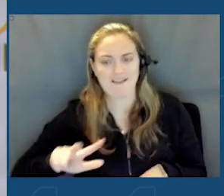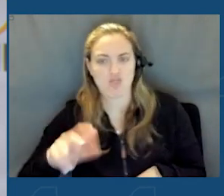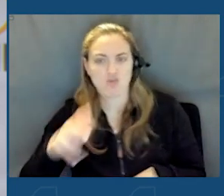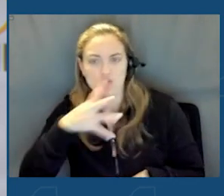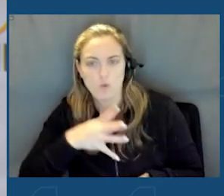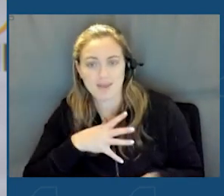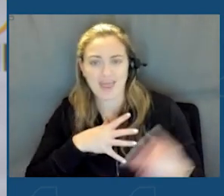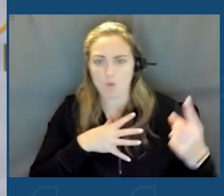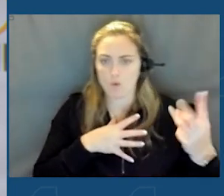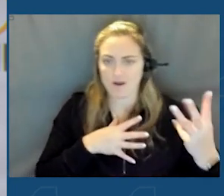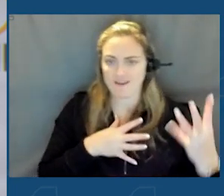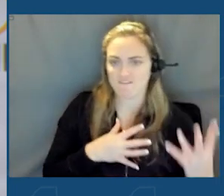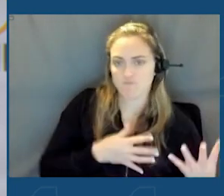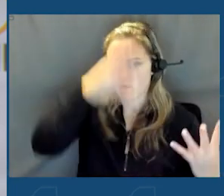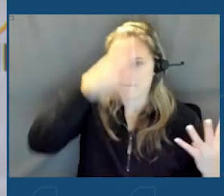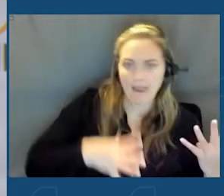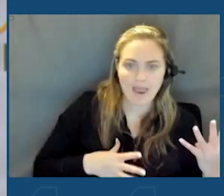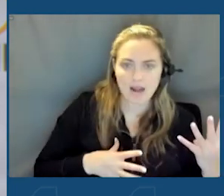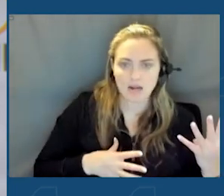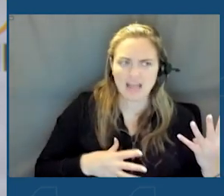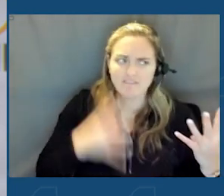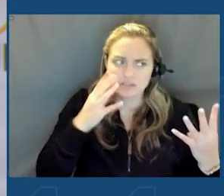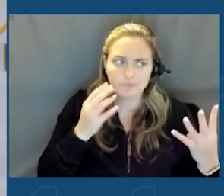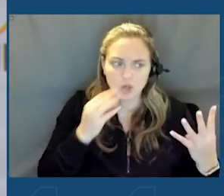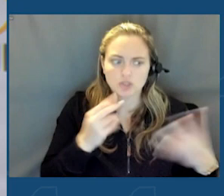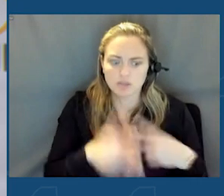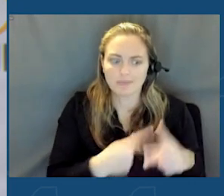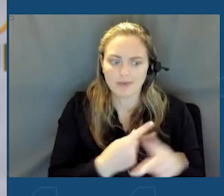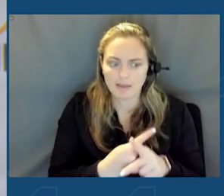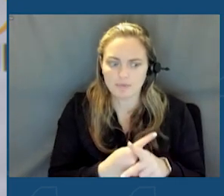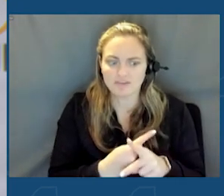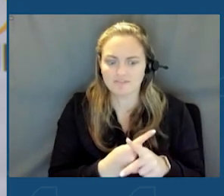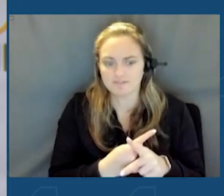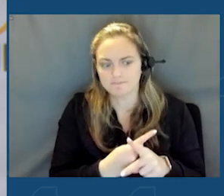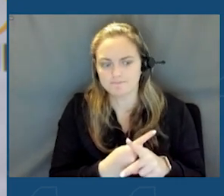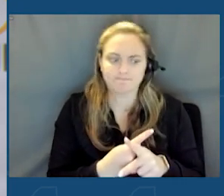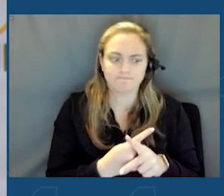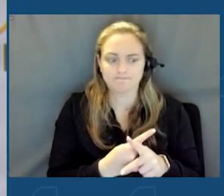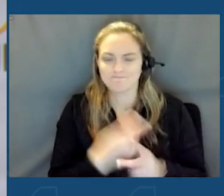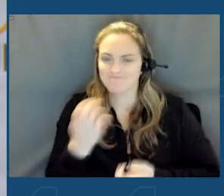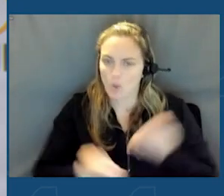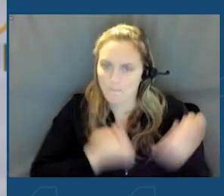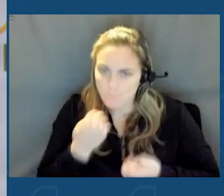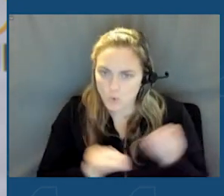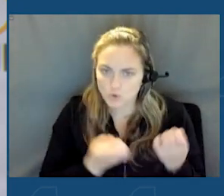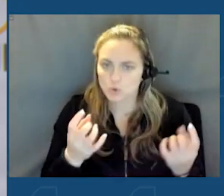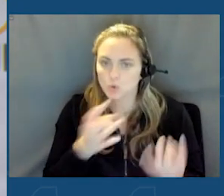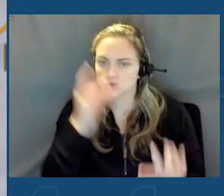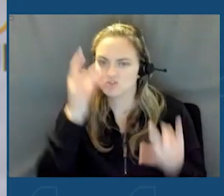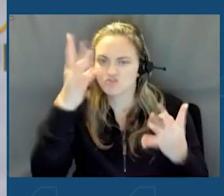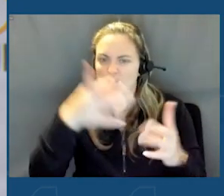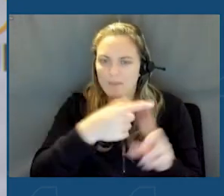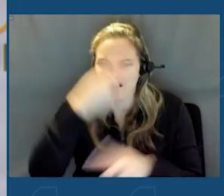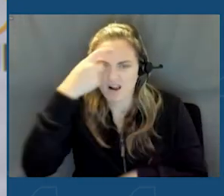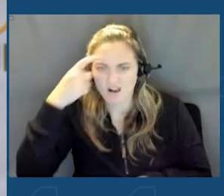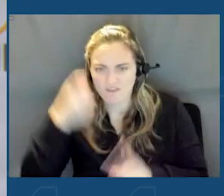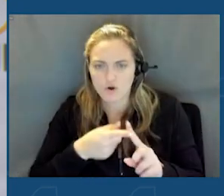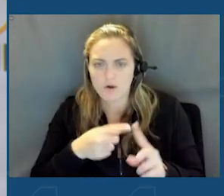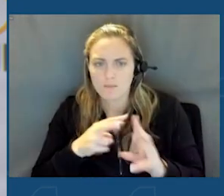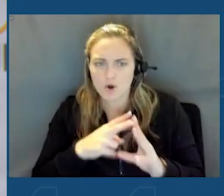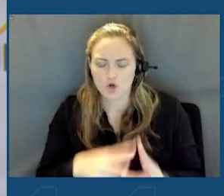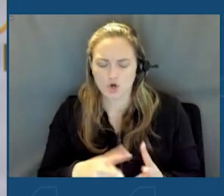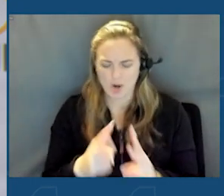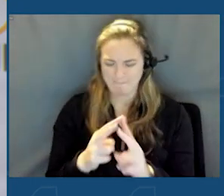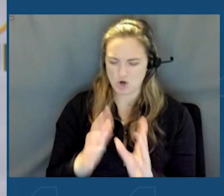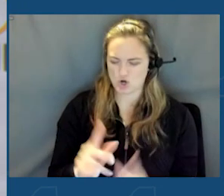have experienced some form of intimate violence or emotional trauma from a partner. And the operative word being partner.